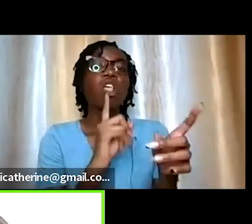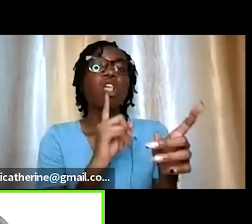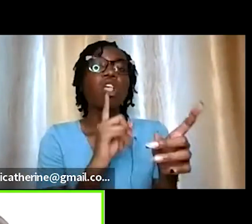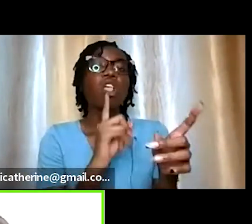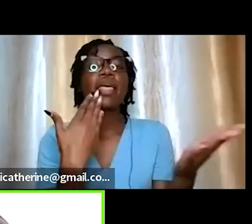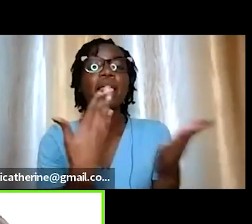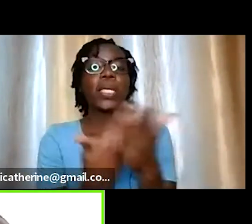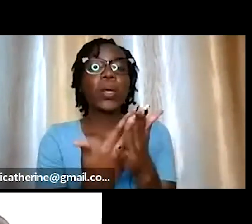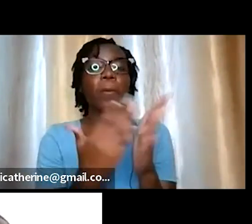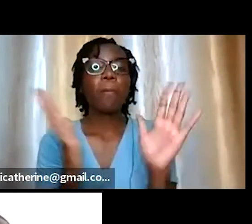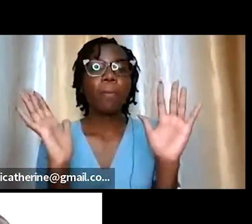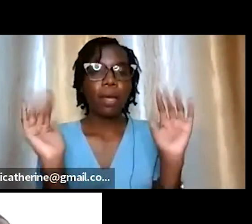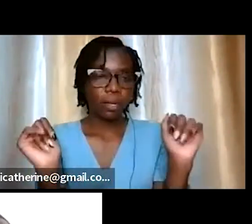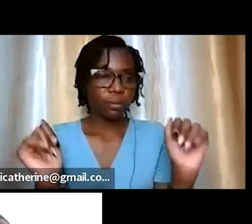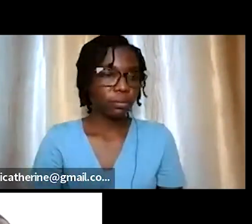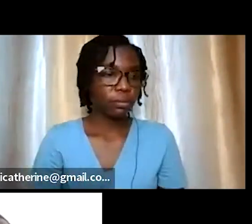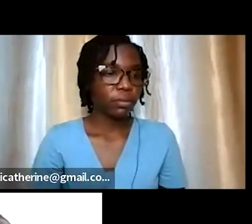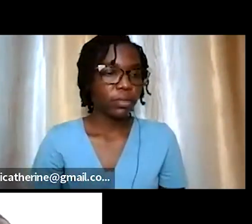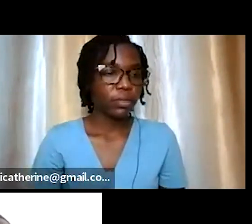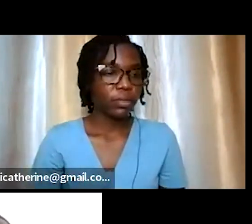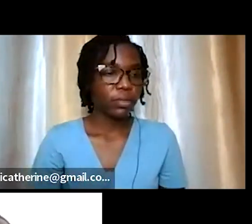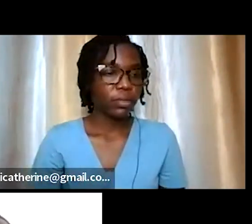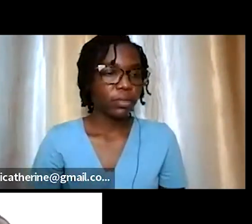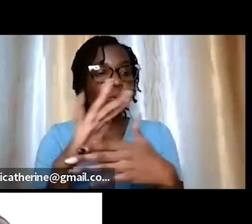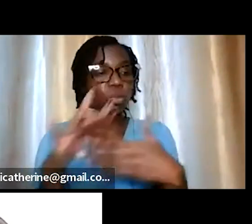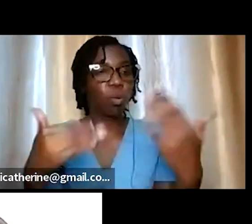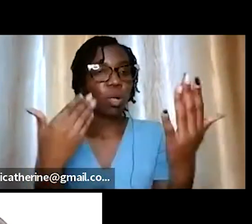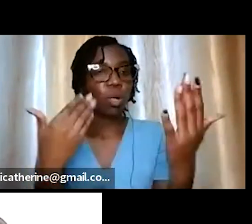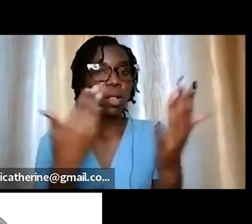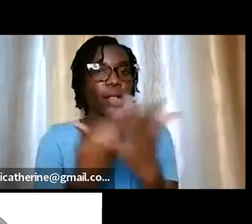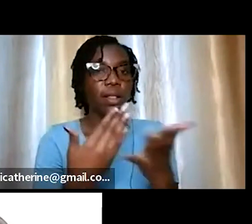bye. Good night, everybody. Thank you